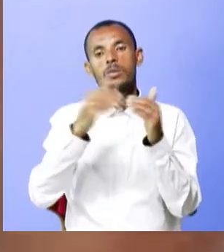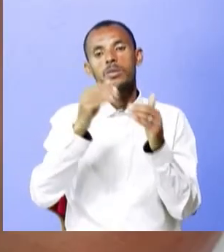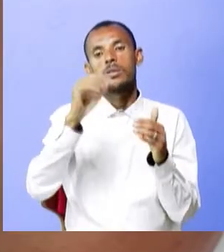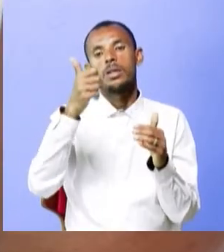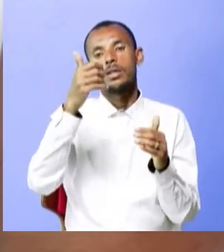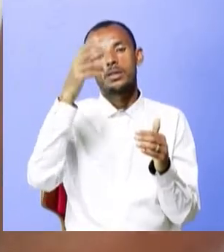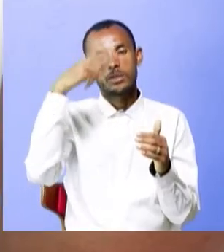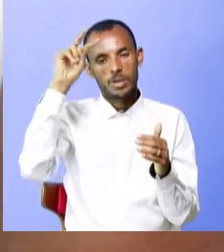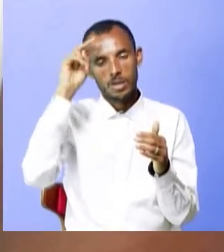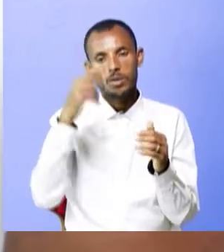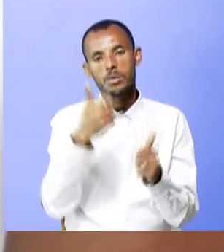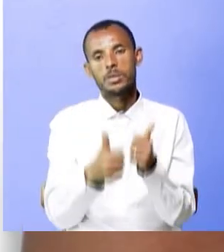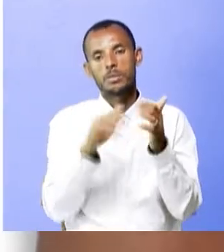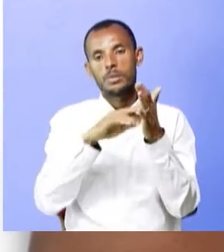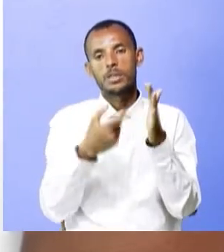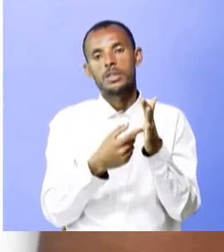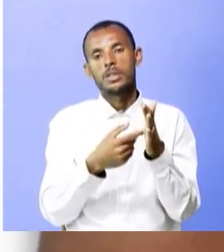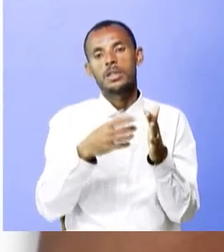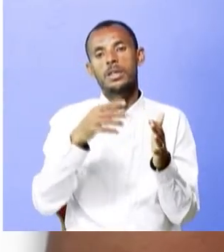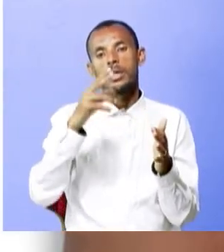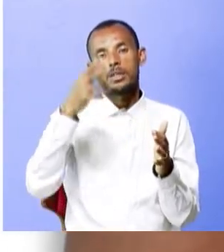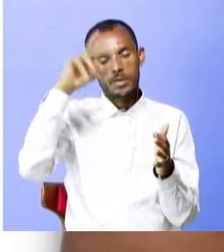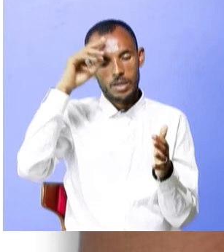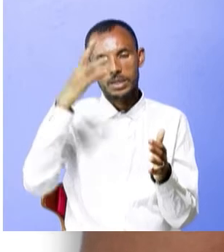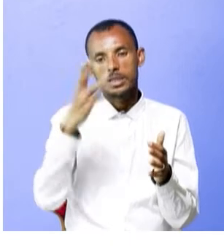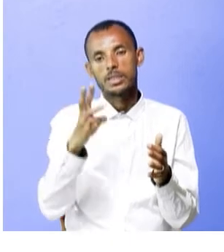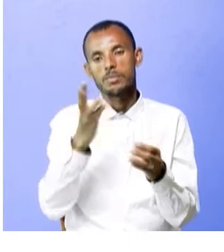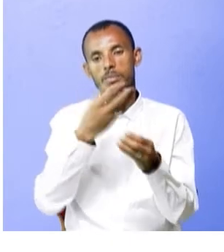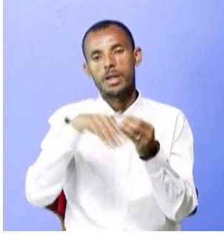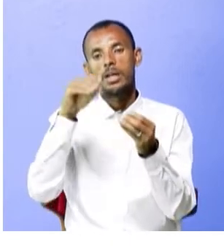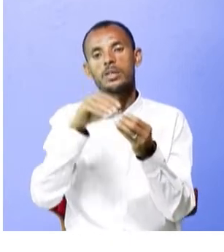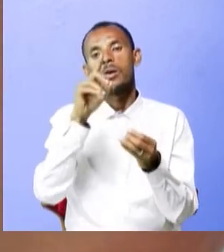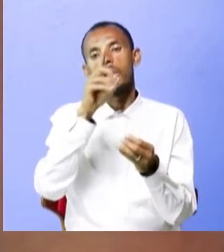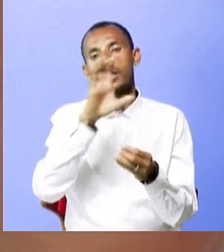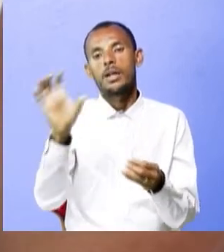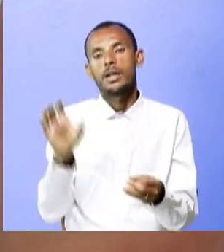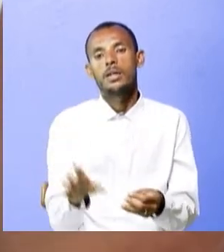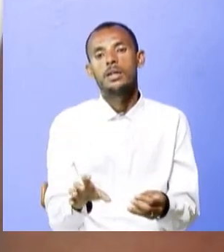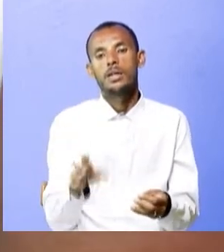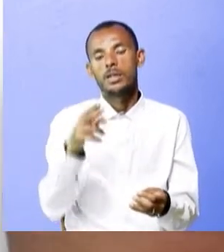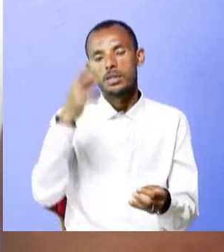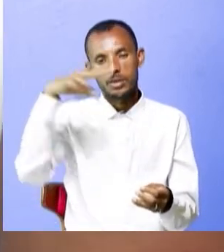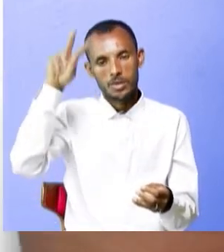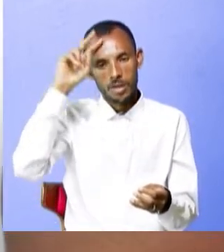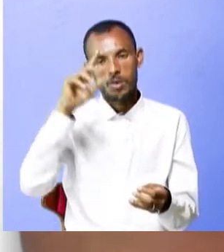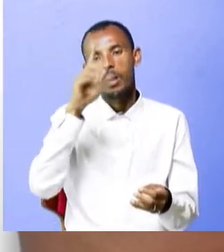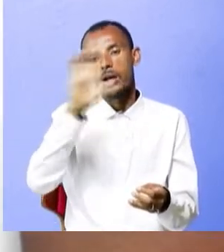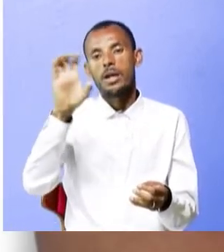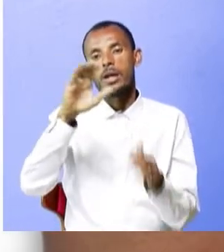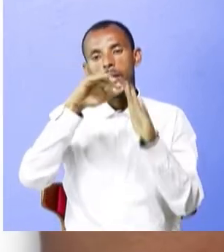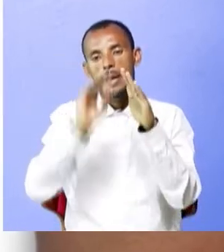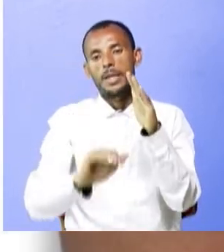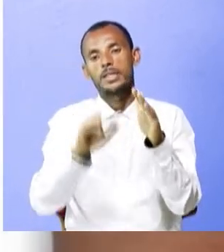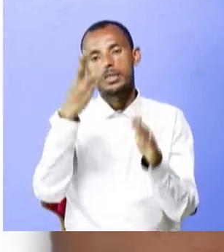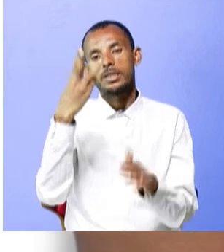square plus 16 is equals to 100. And take this number, h square becomes 100 minus